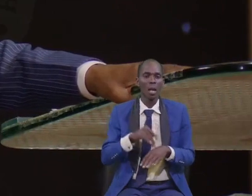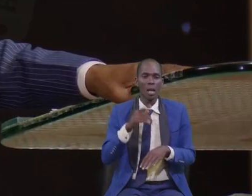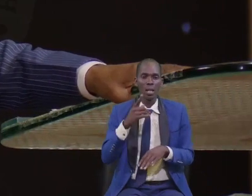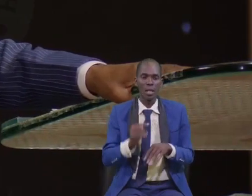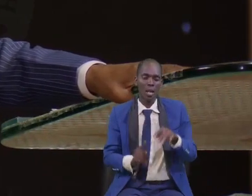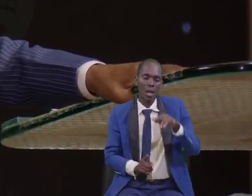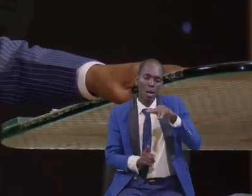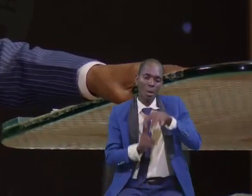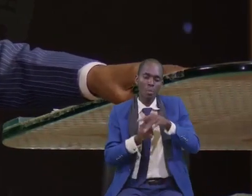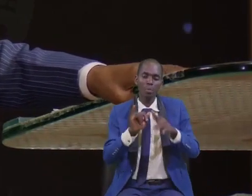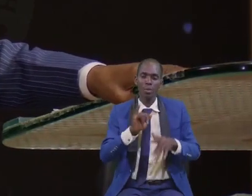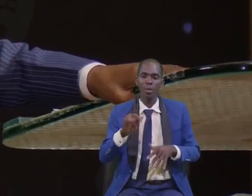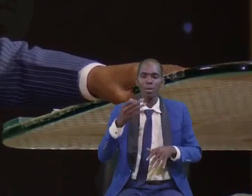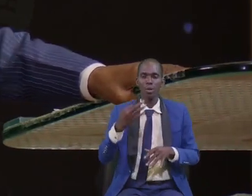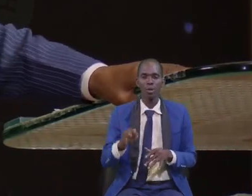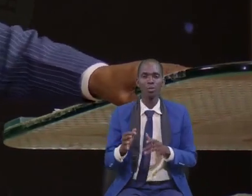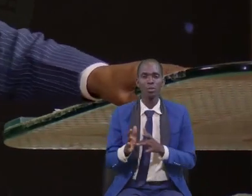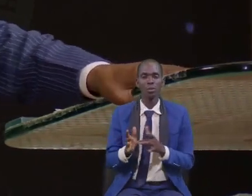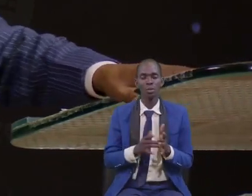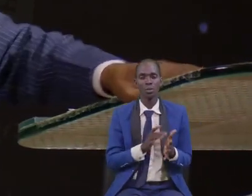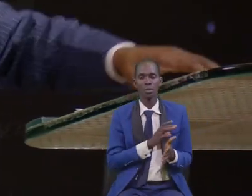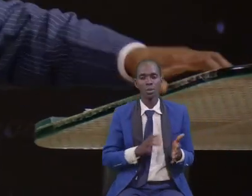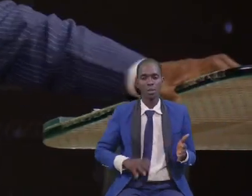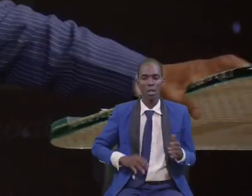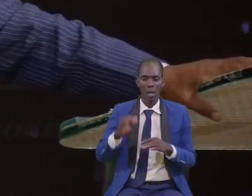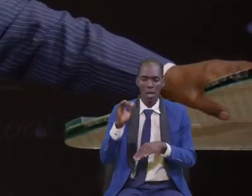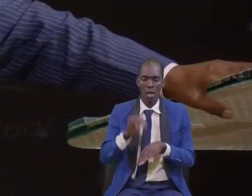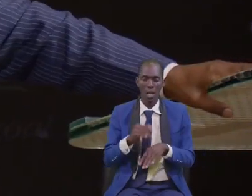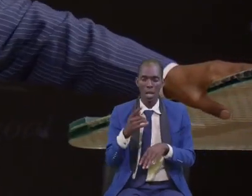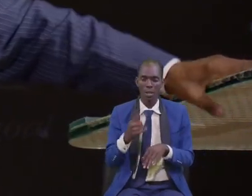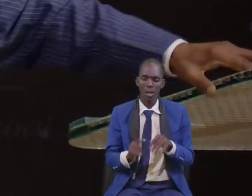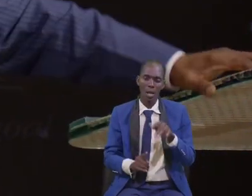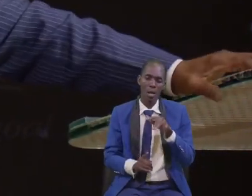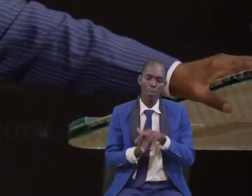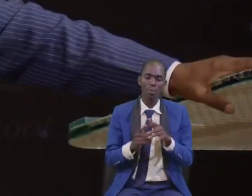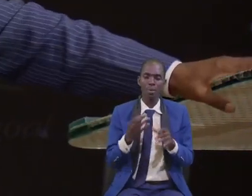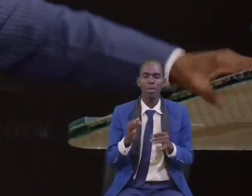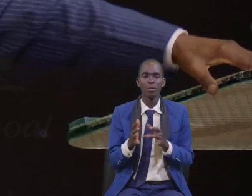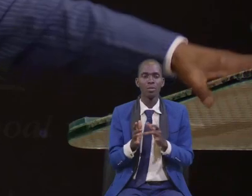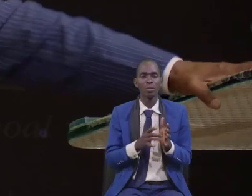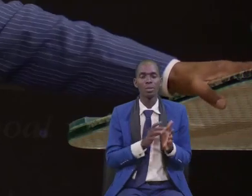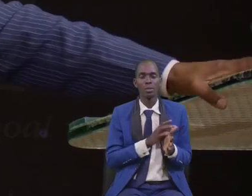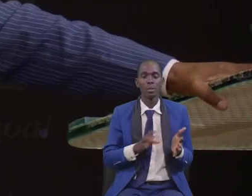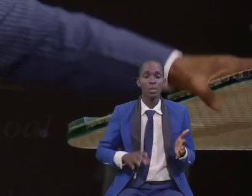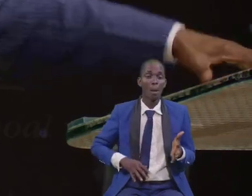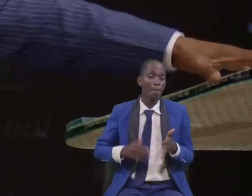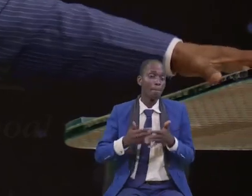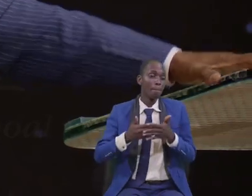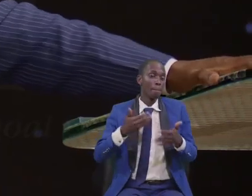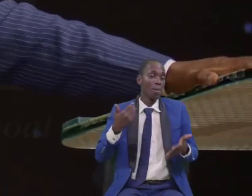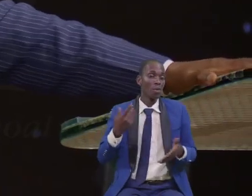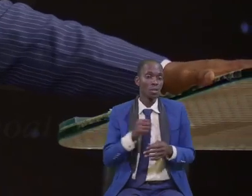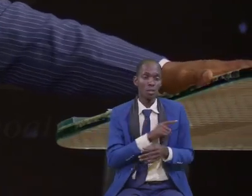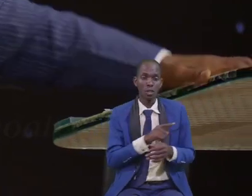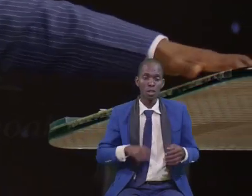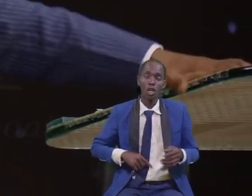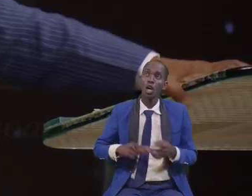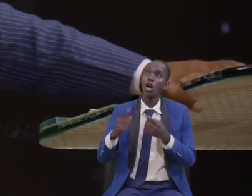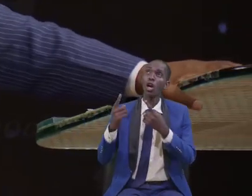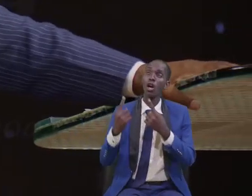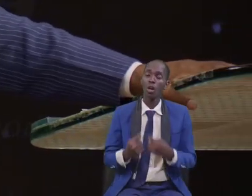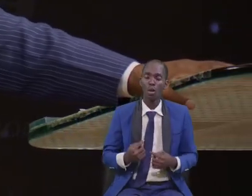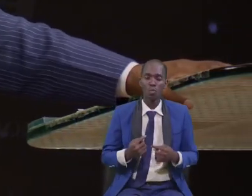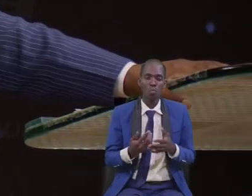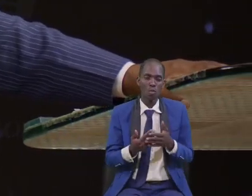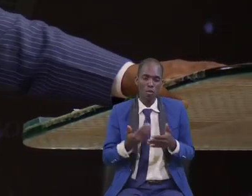appearing of Christ. At the appearing of Christ, before the Lord comes, even though your faith is tried, your